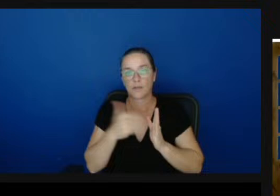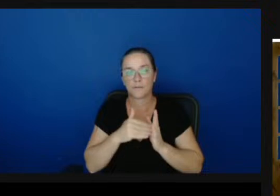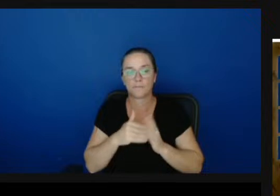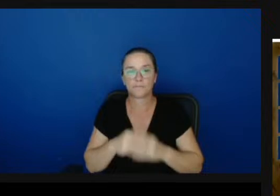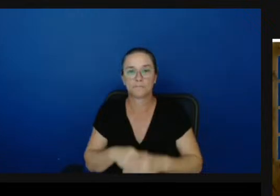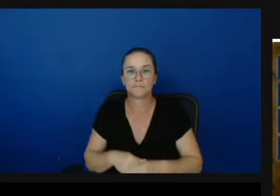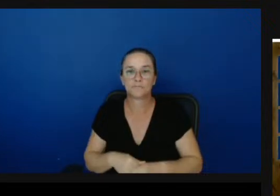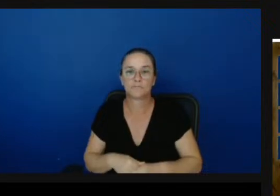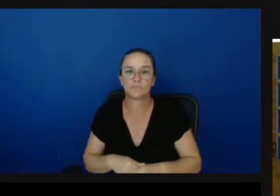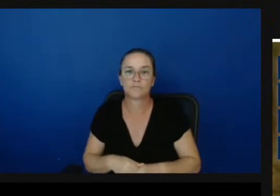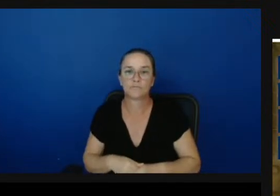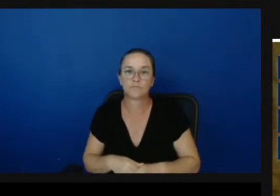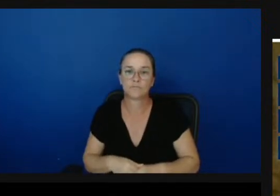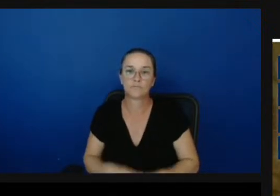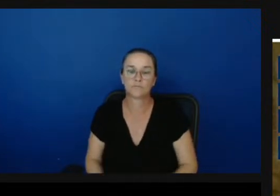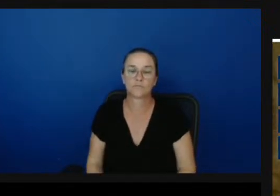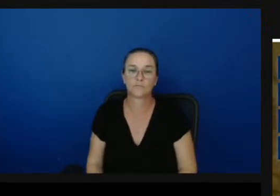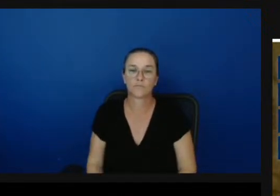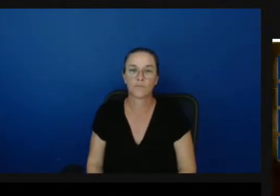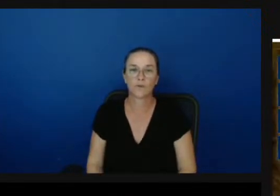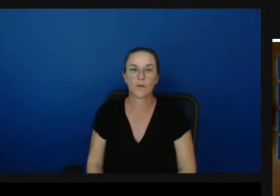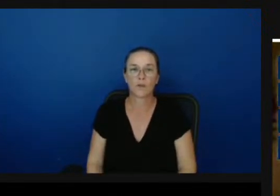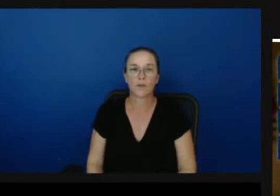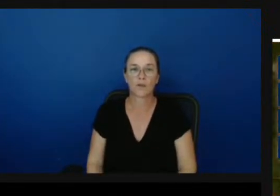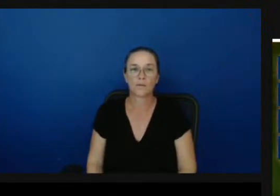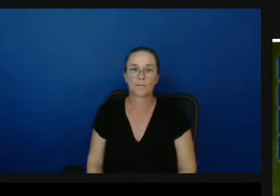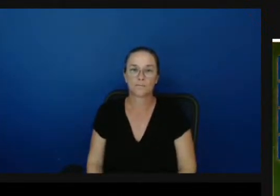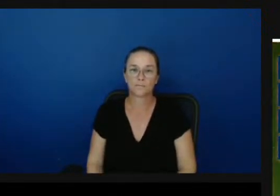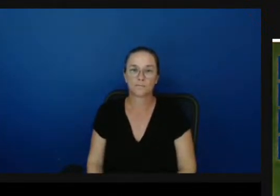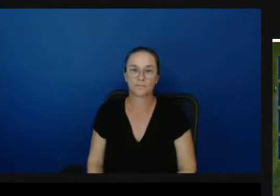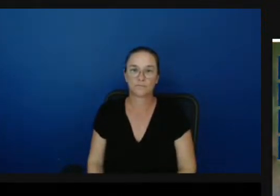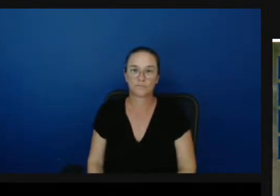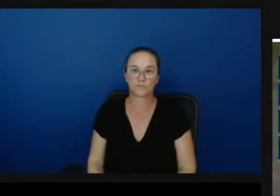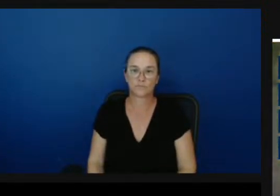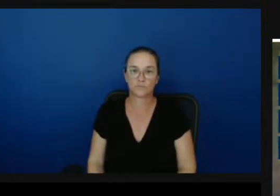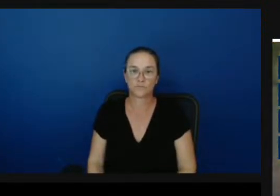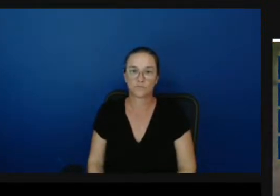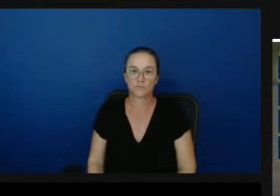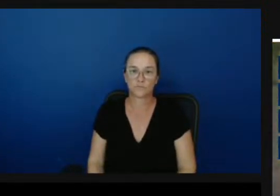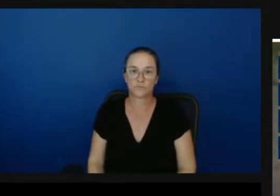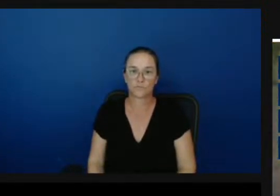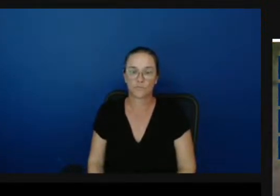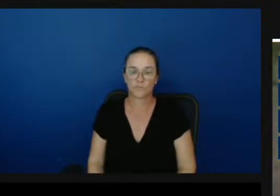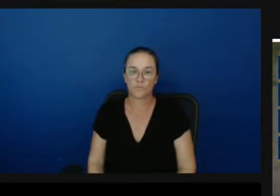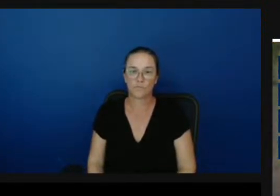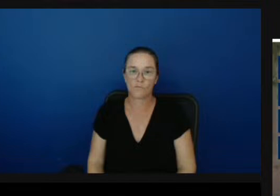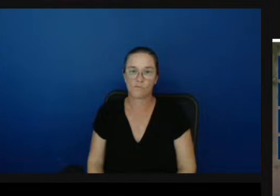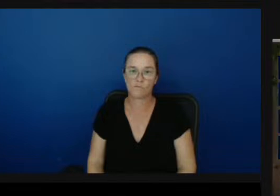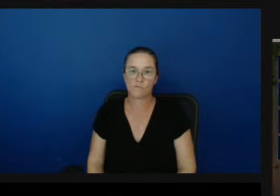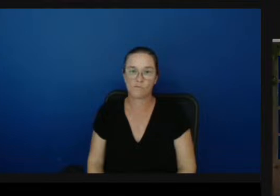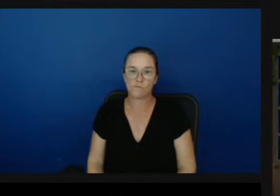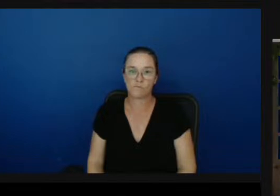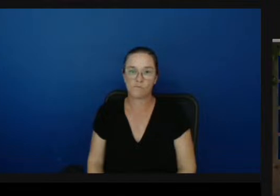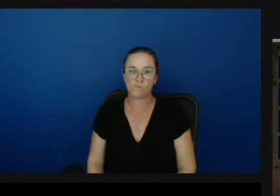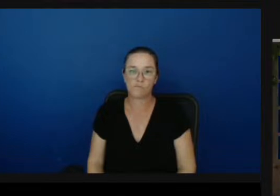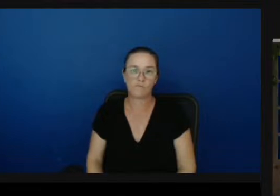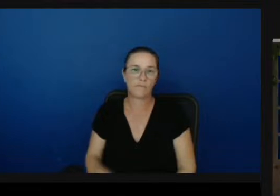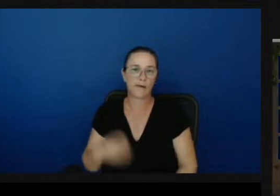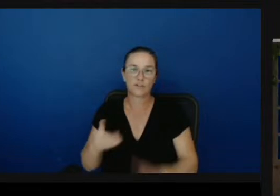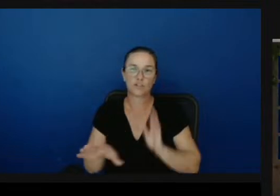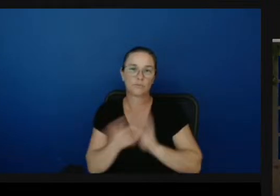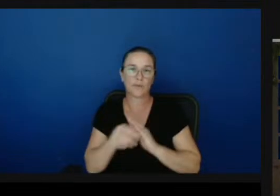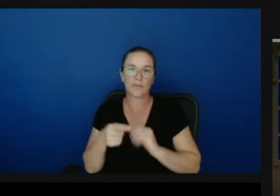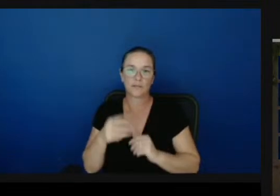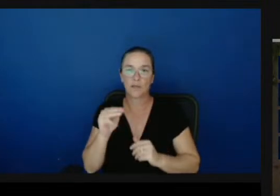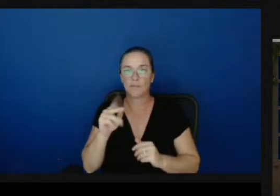so you can see better where we are. So let me zoom it in here, and if we come to, let's just pick this one, Makai, which is